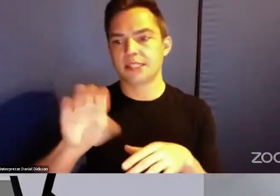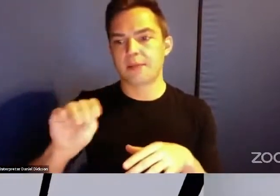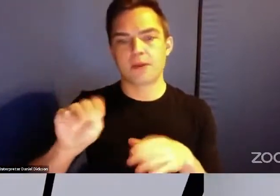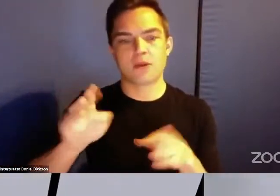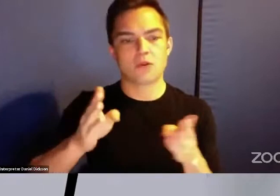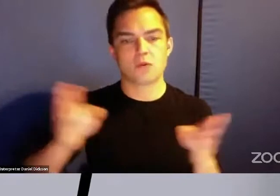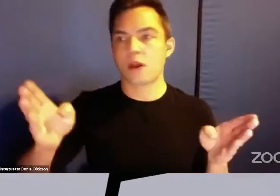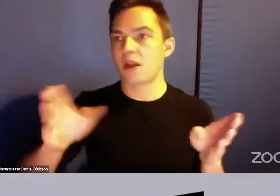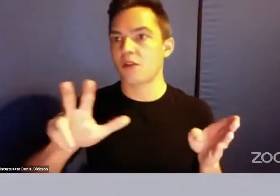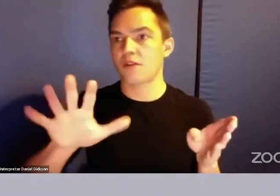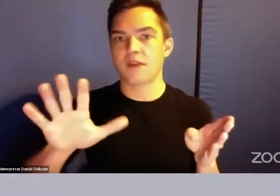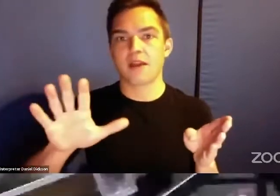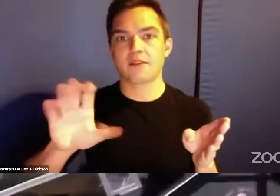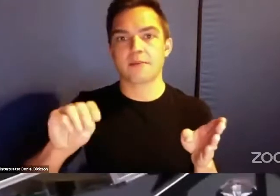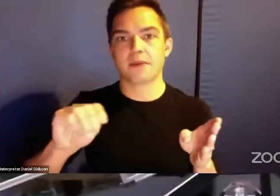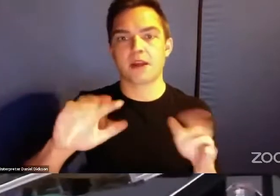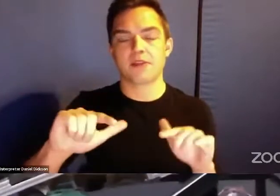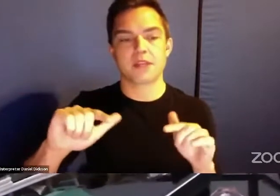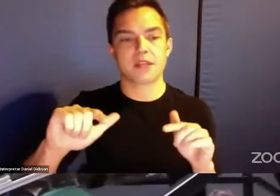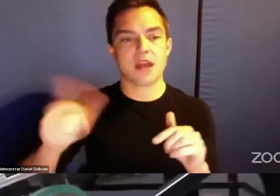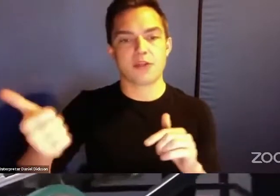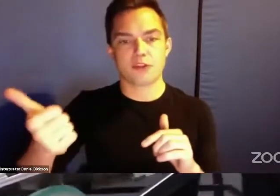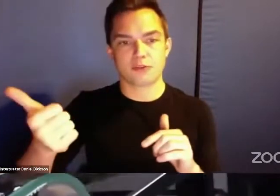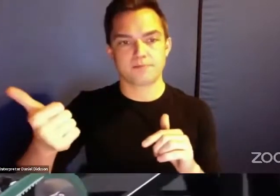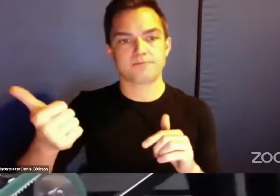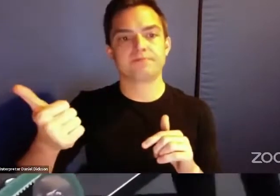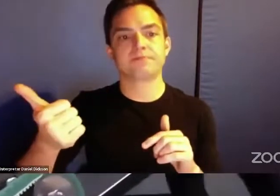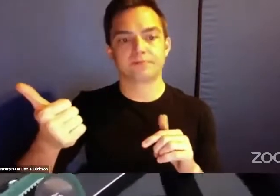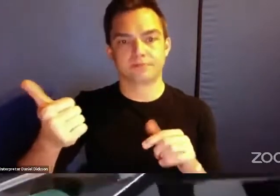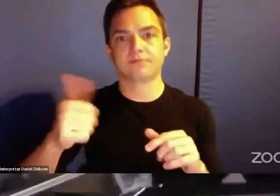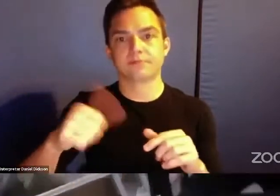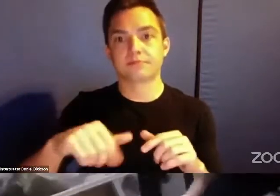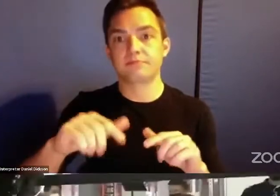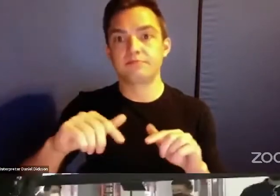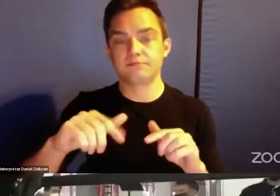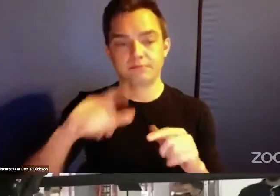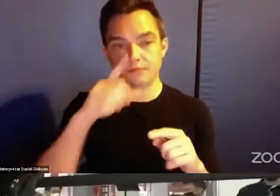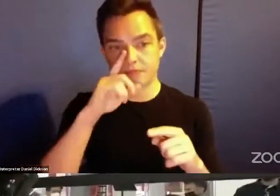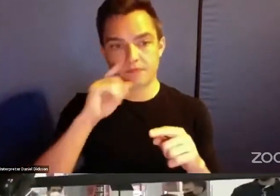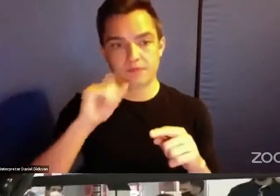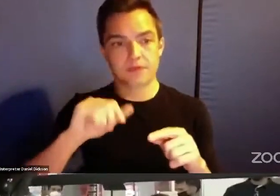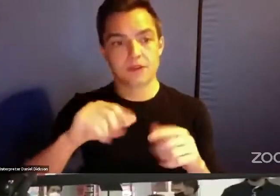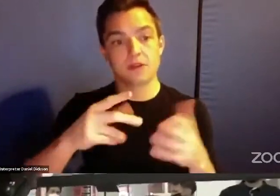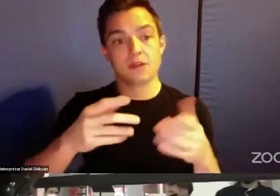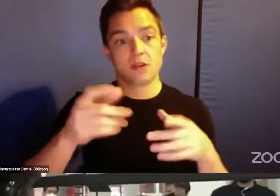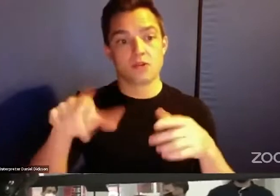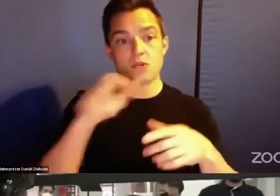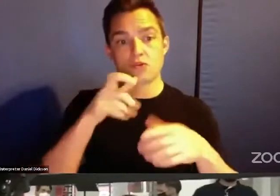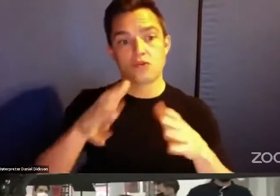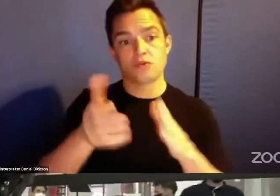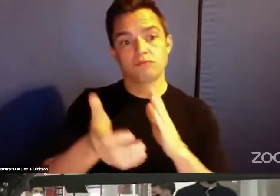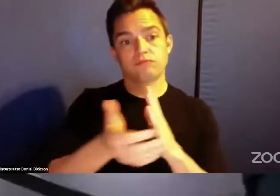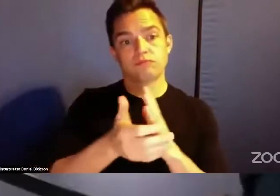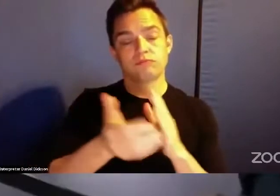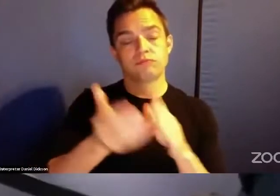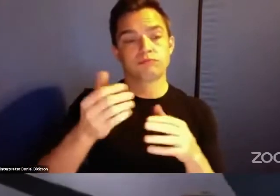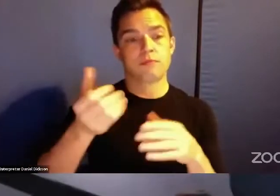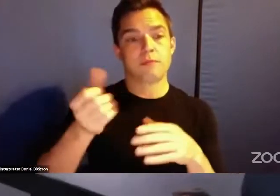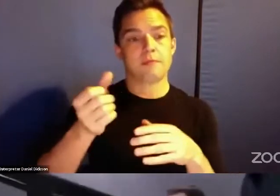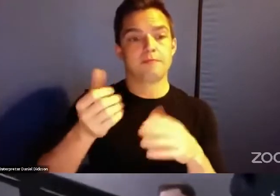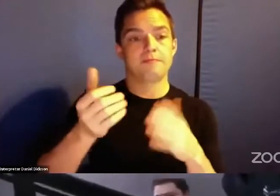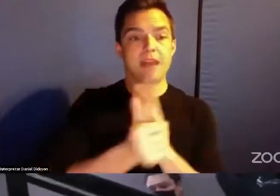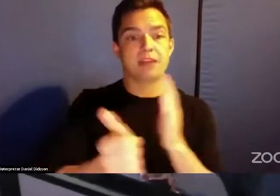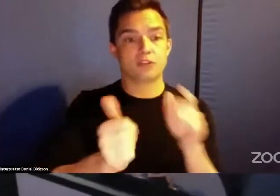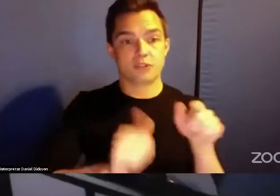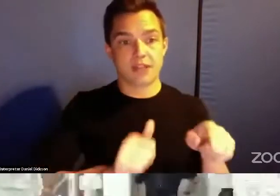other. The pilot who masters the steps in both the directions and clocks the fastest time wins the challenge. Each team